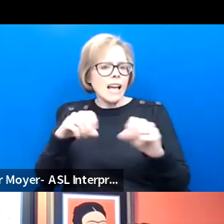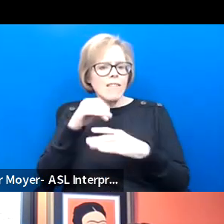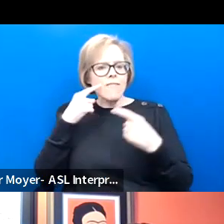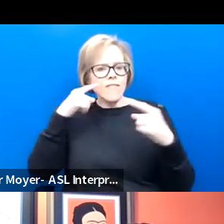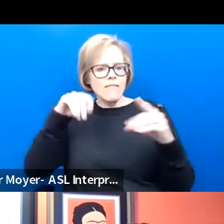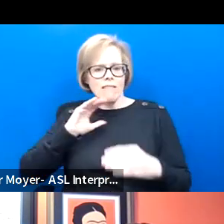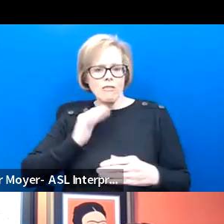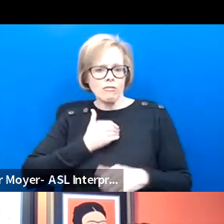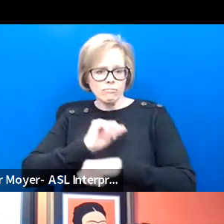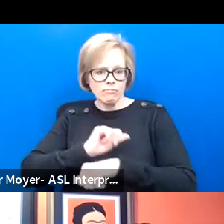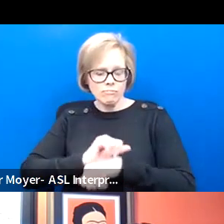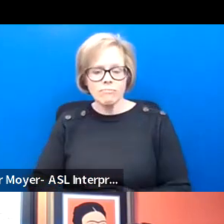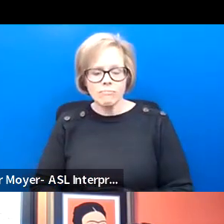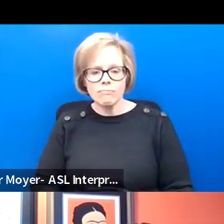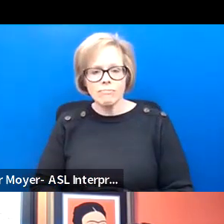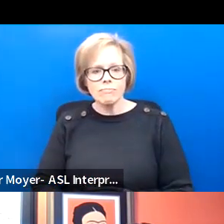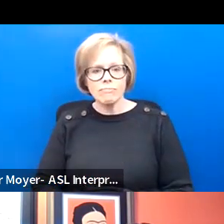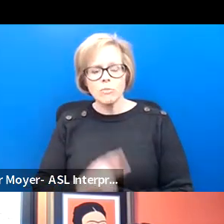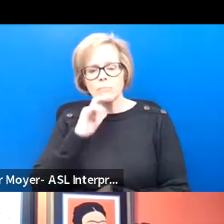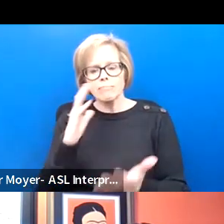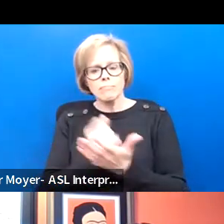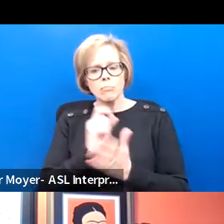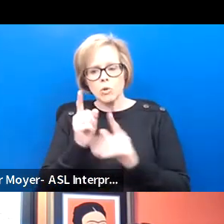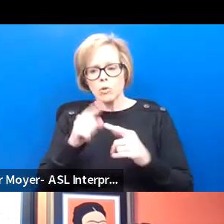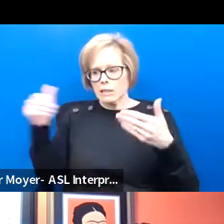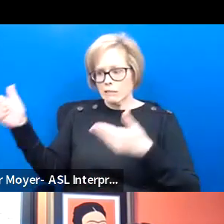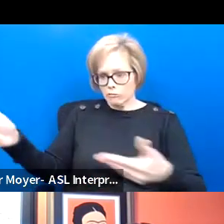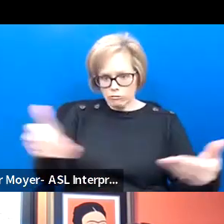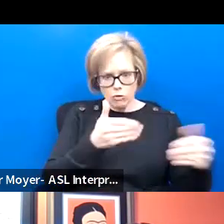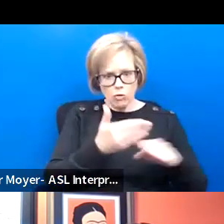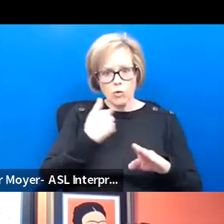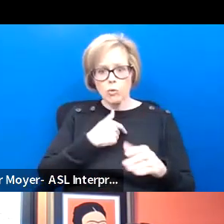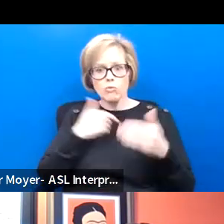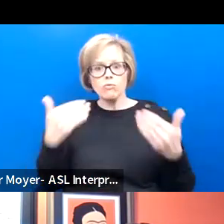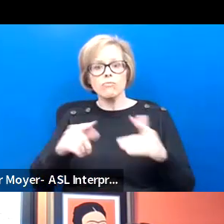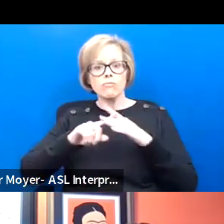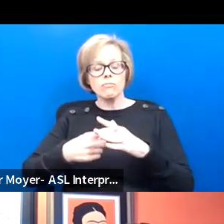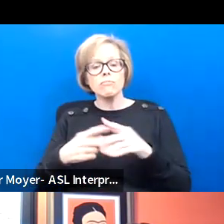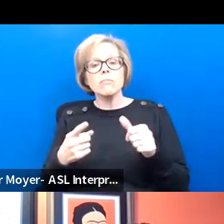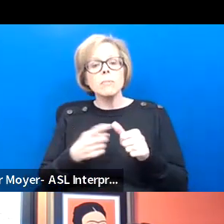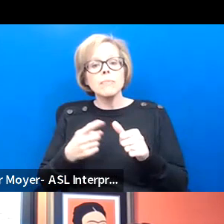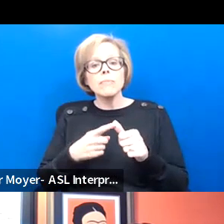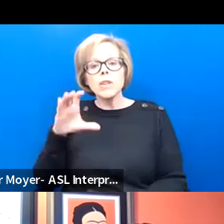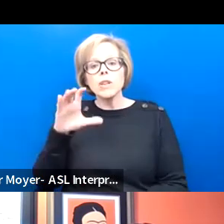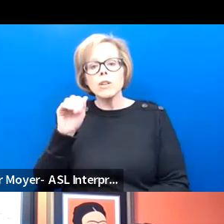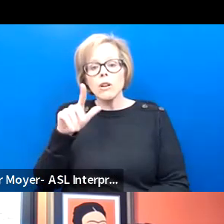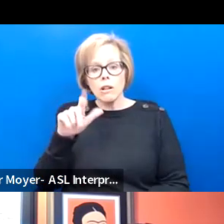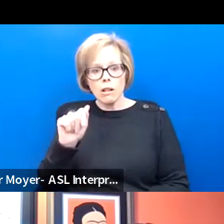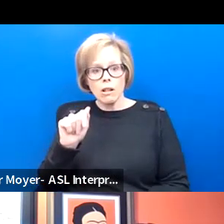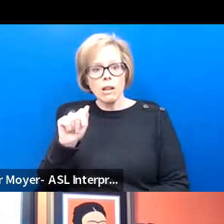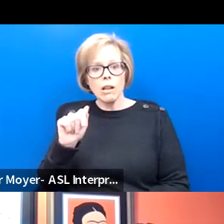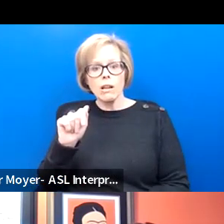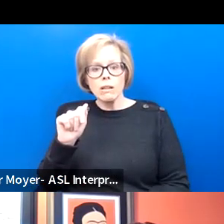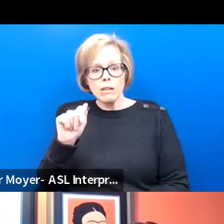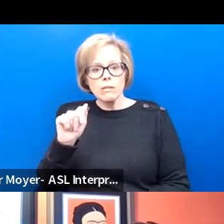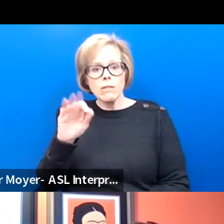jobs. I'd like to take a moment just to introduce them before we get started. First, Carla Fogaran has served as